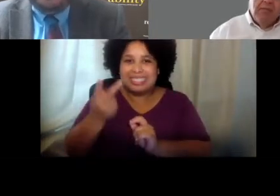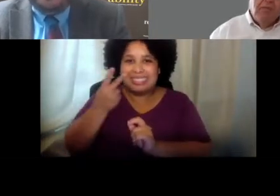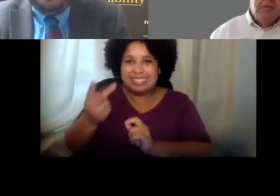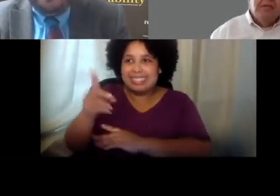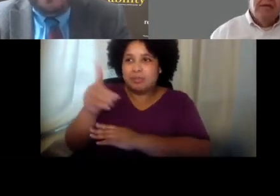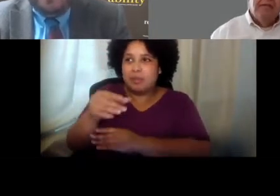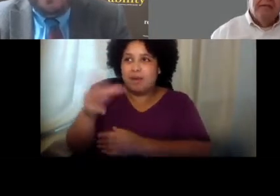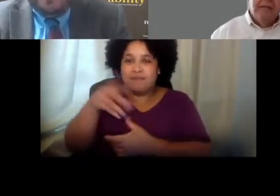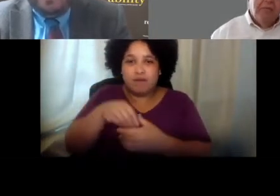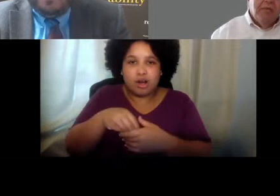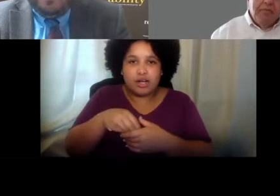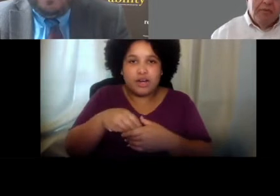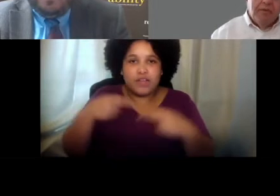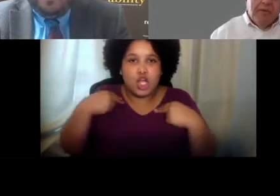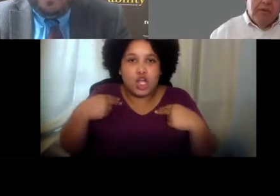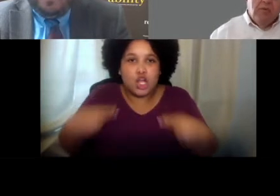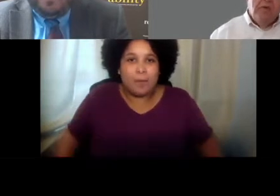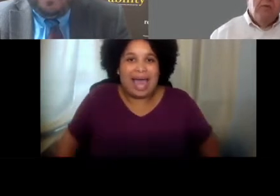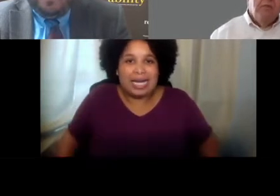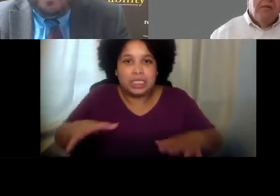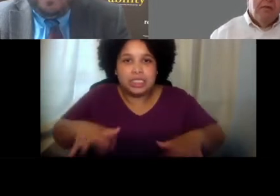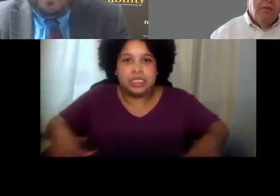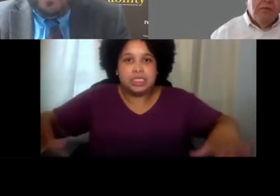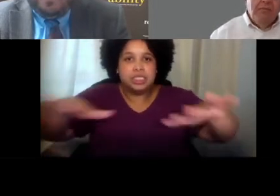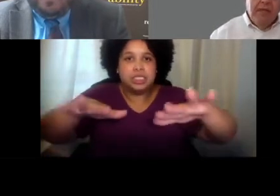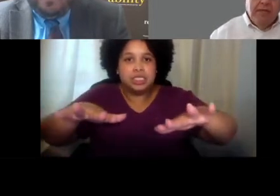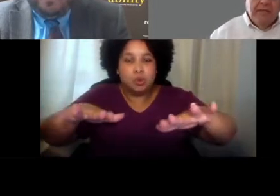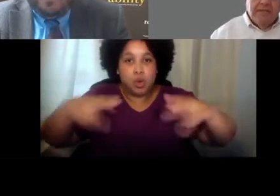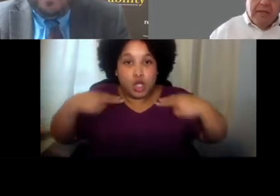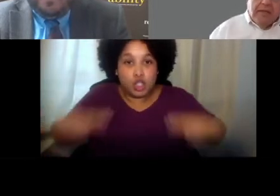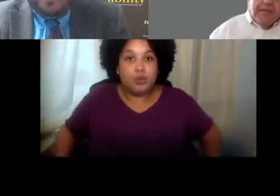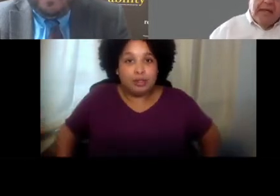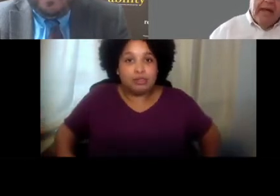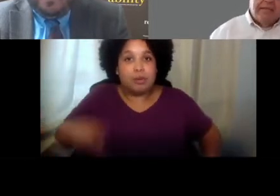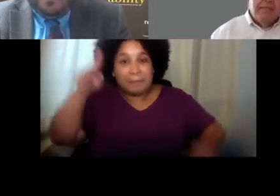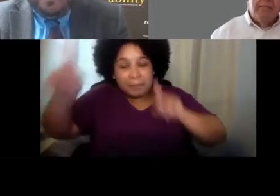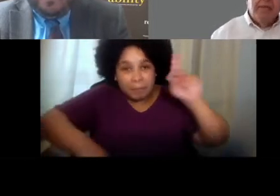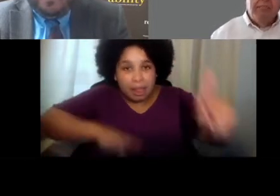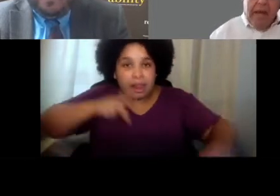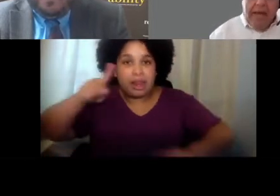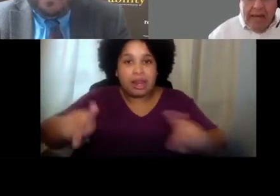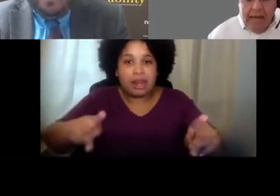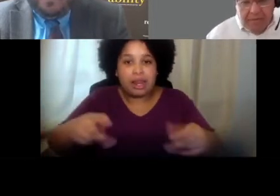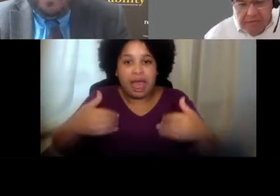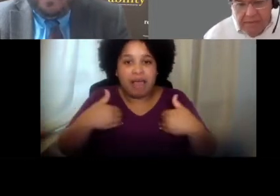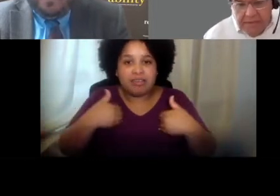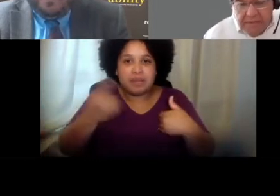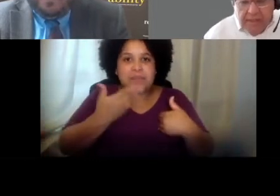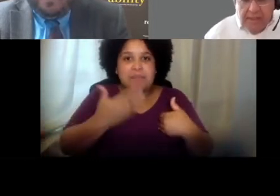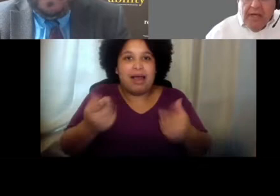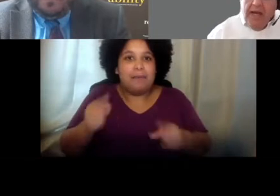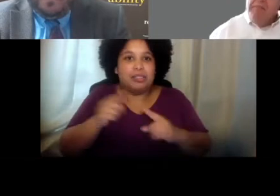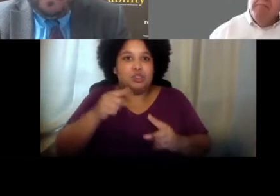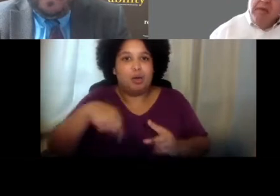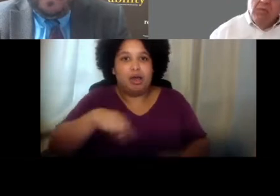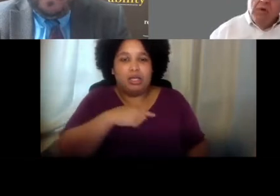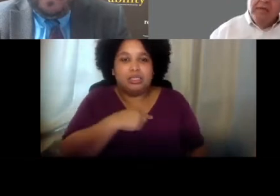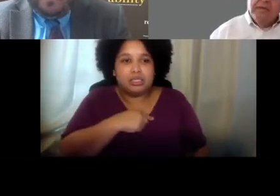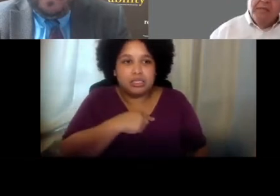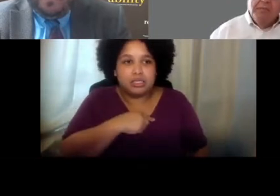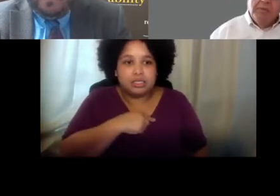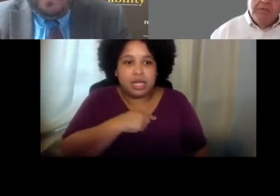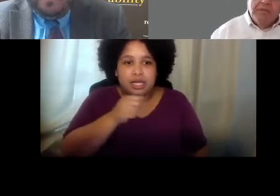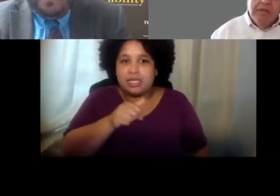humanity. We're just not disabled people. We're human beings that had something bad happen to us. I haven't met